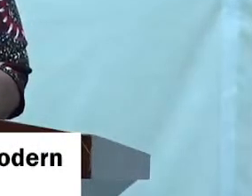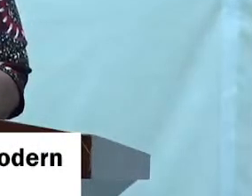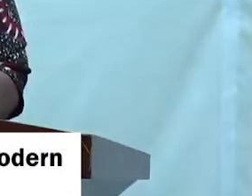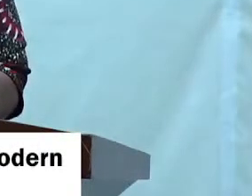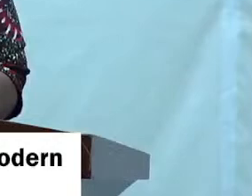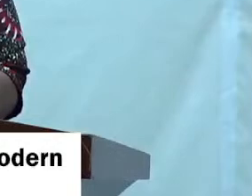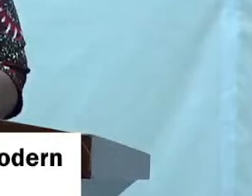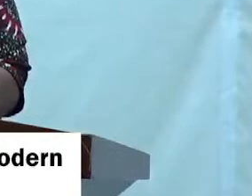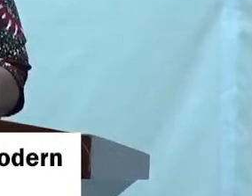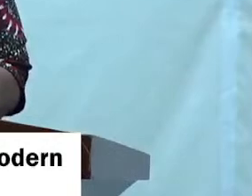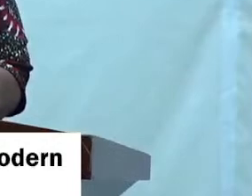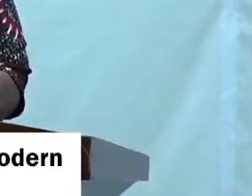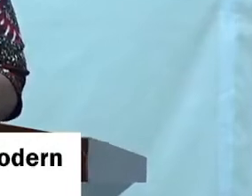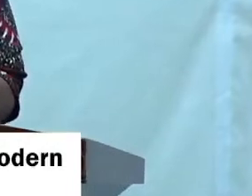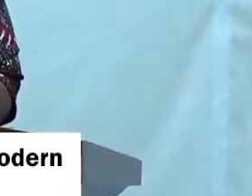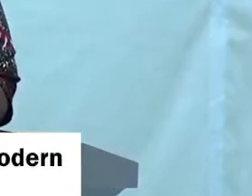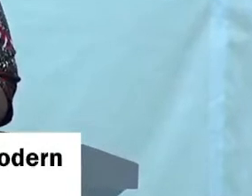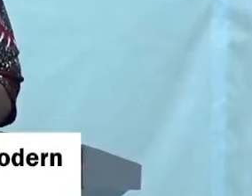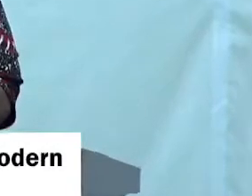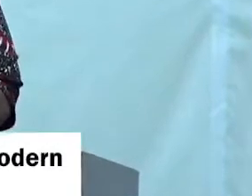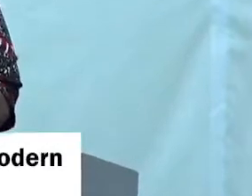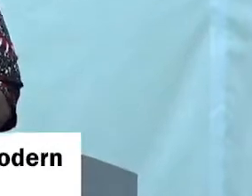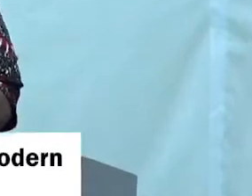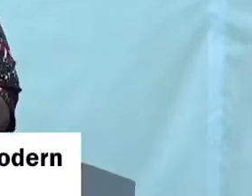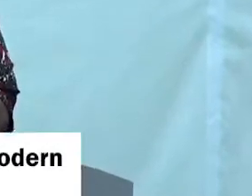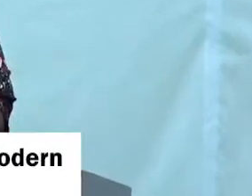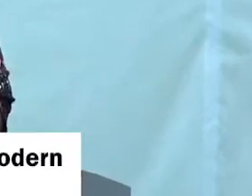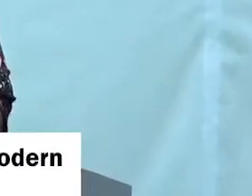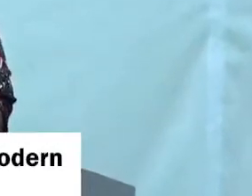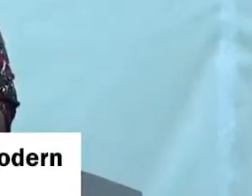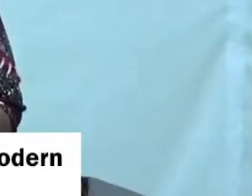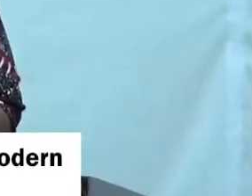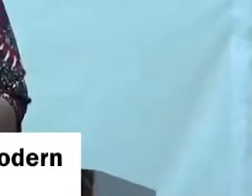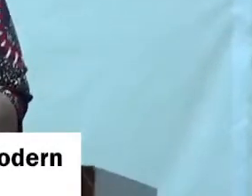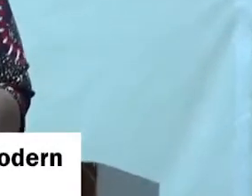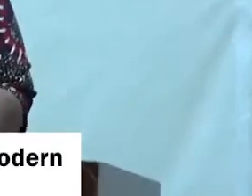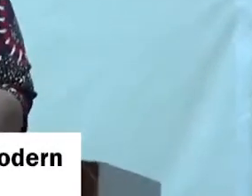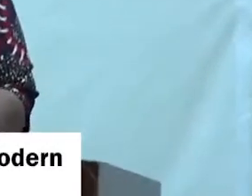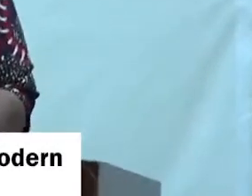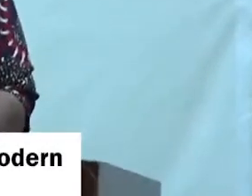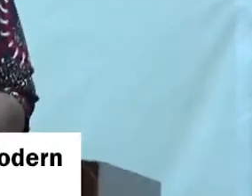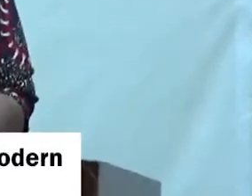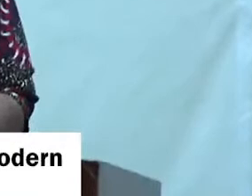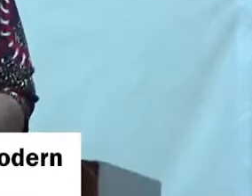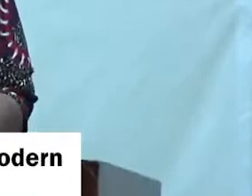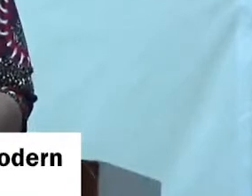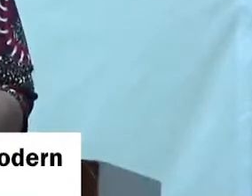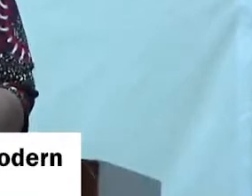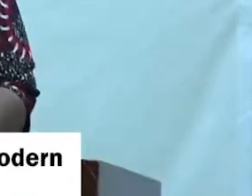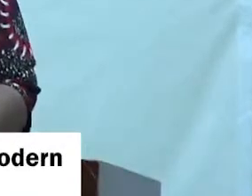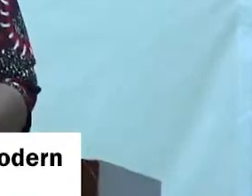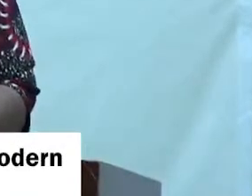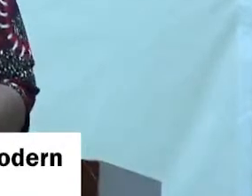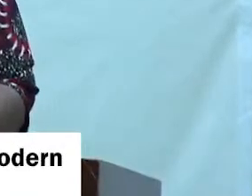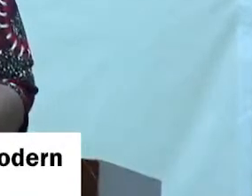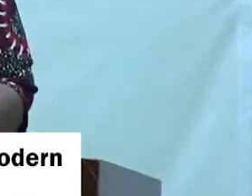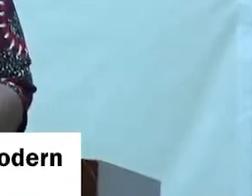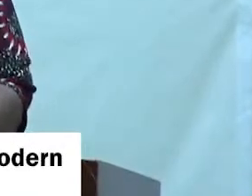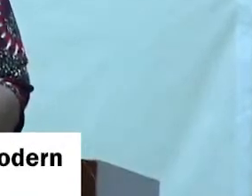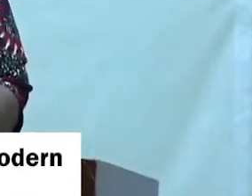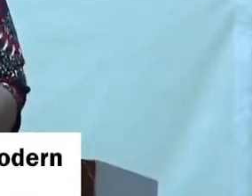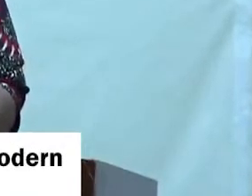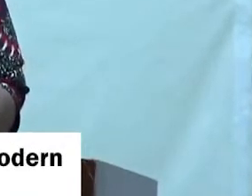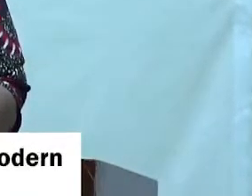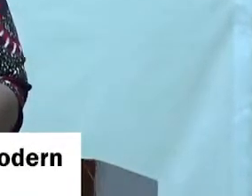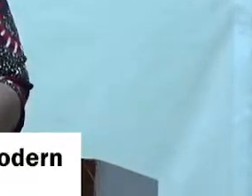analysis on one hand, and pro-democracy and good governance advocacy on the other. Over the period,